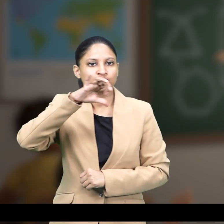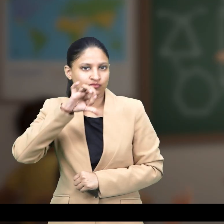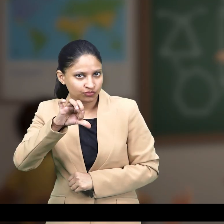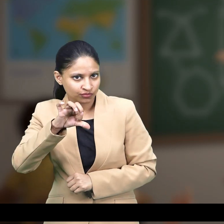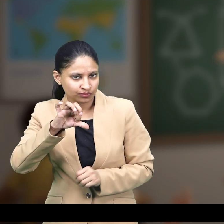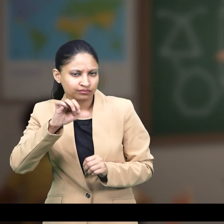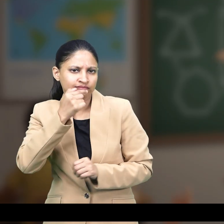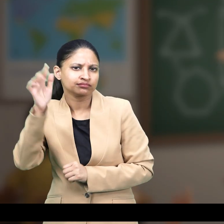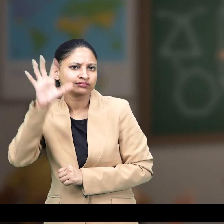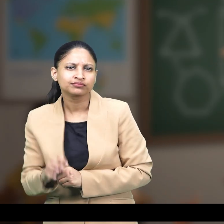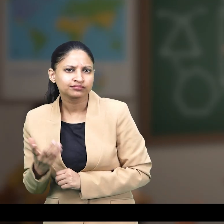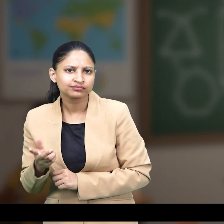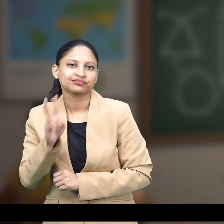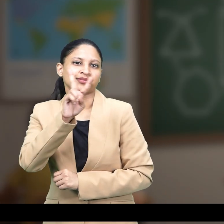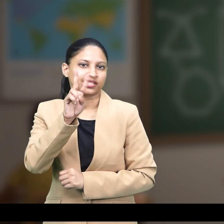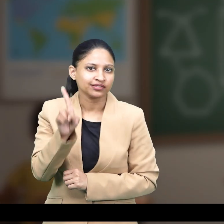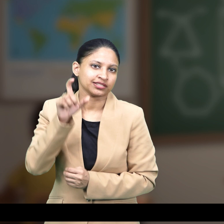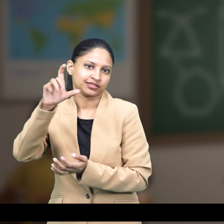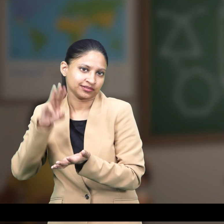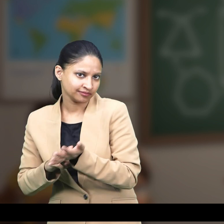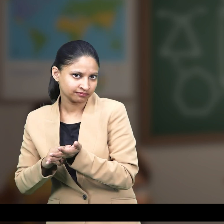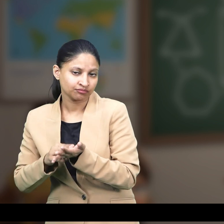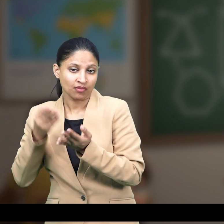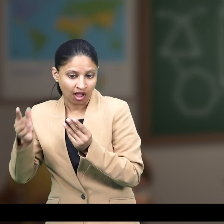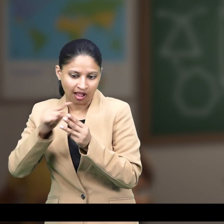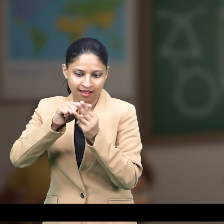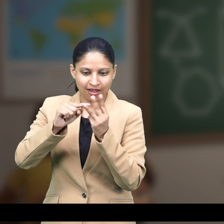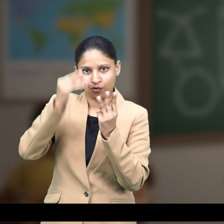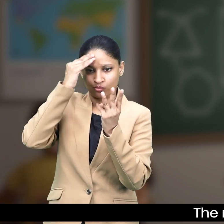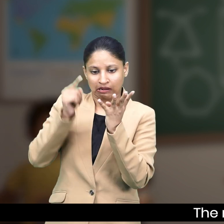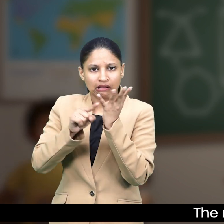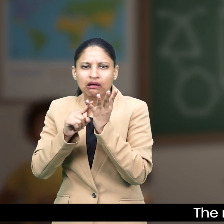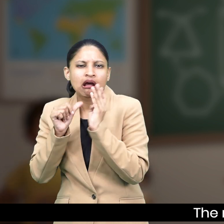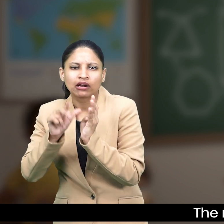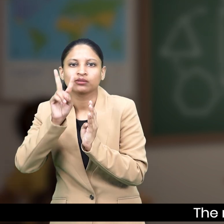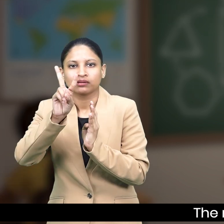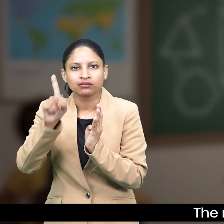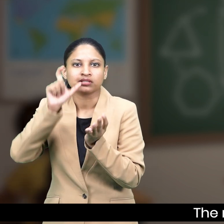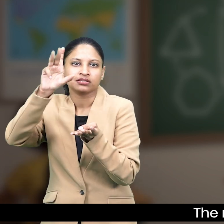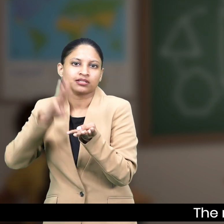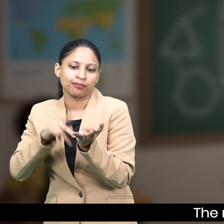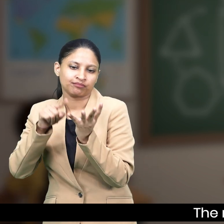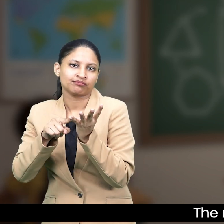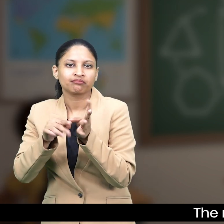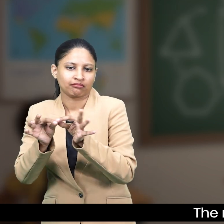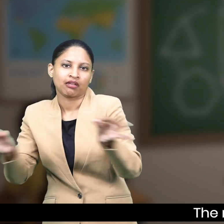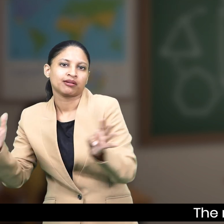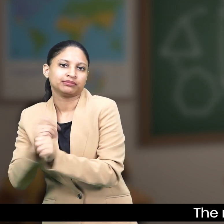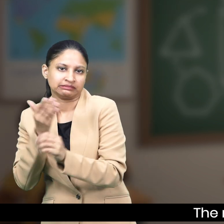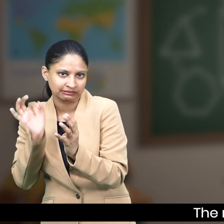30 minus 9 is equal to 21 centimeters. The missing side is